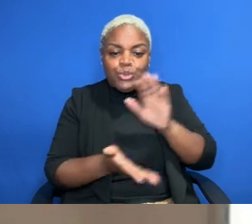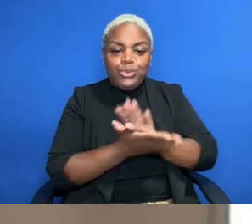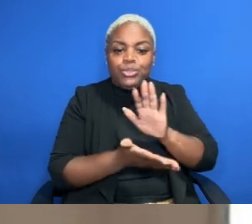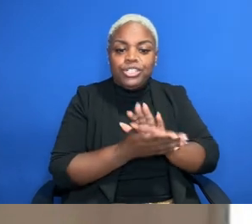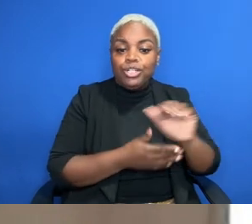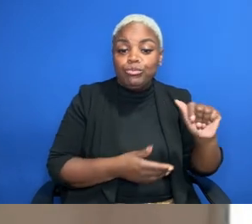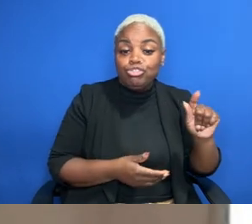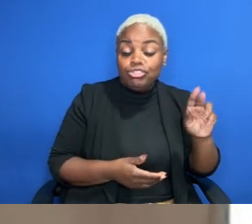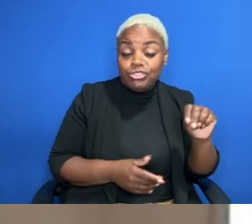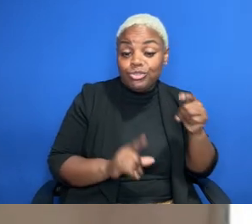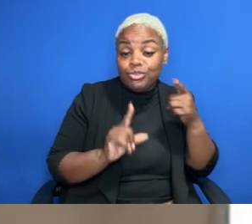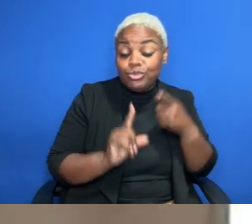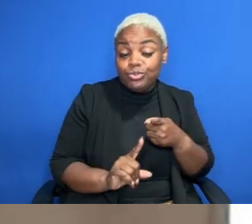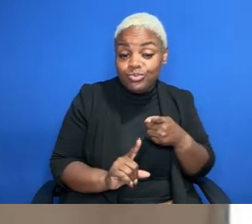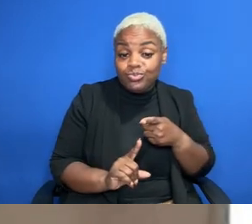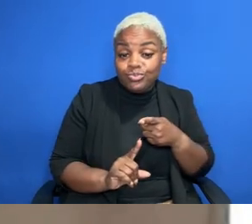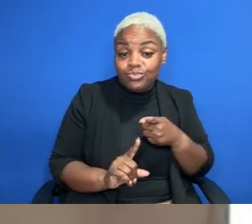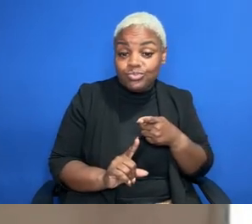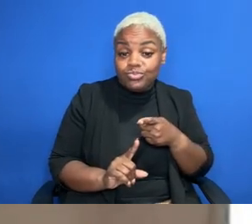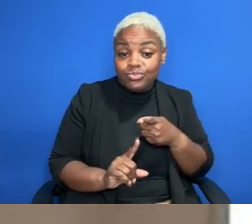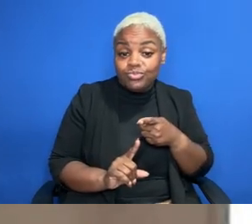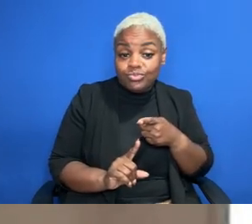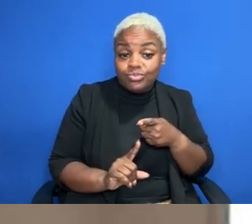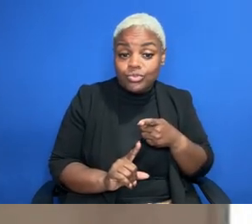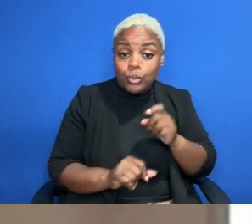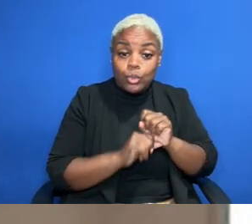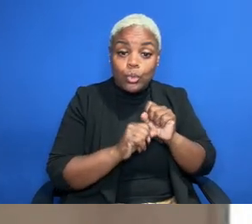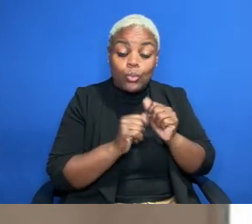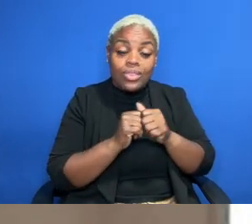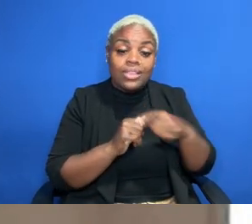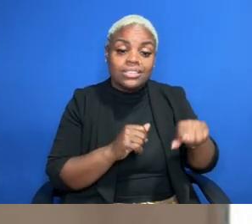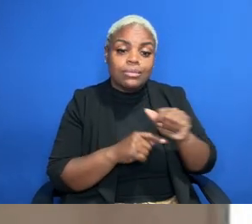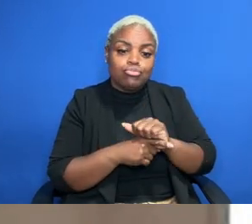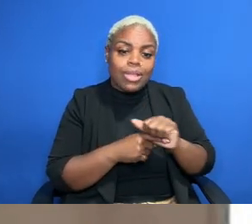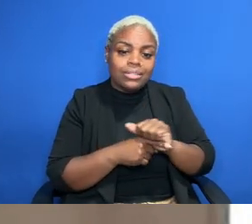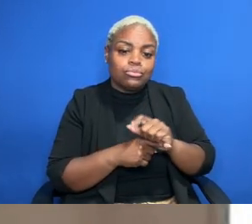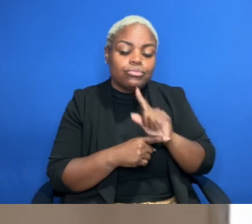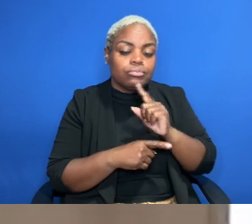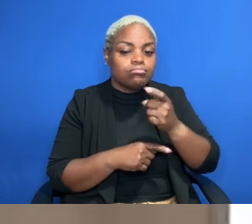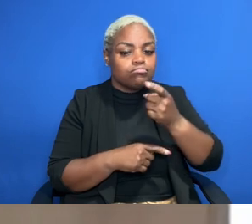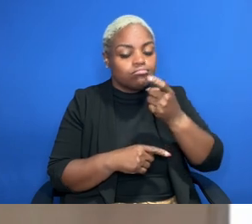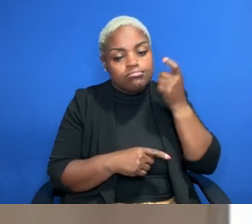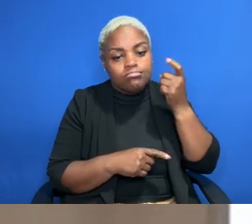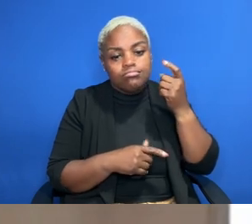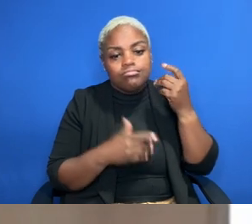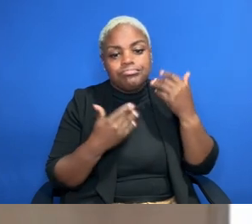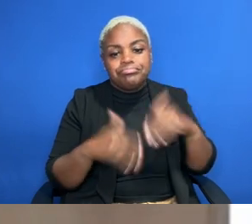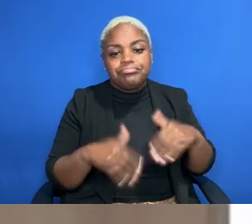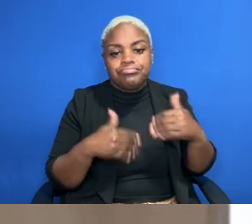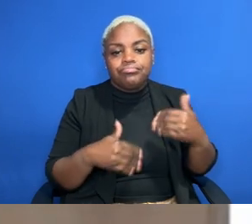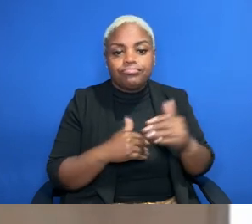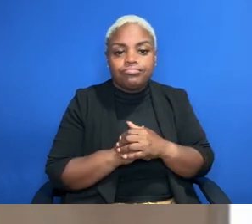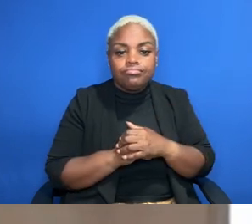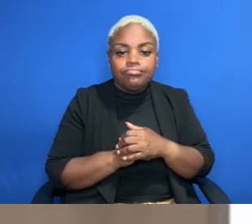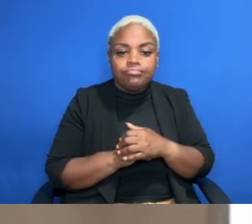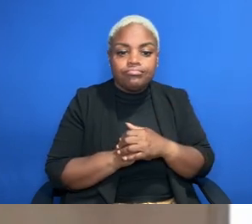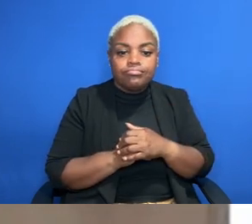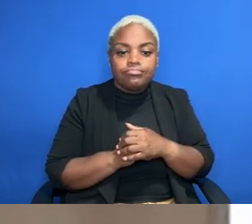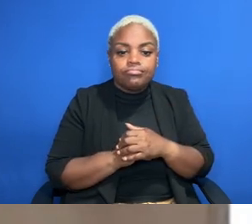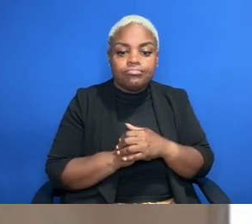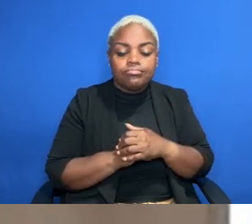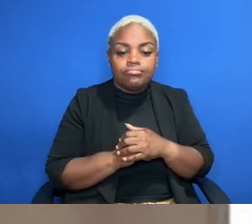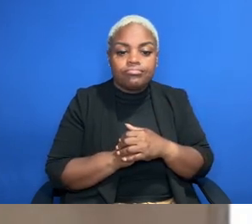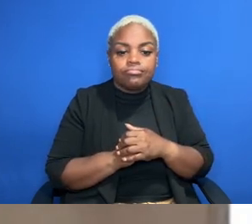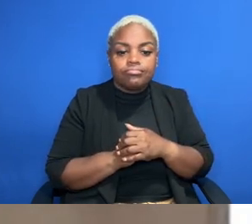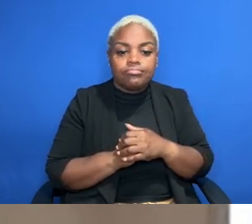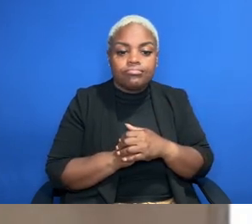traumatizing for teachers and school administration to be working with these practices that are so